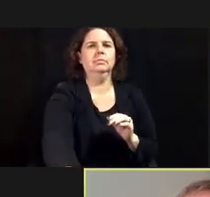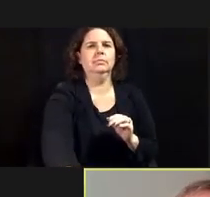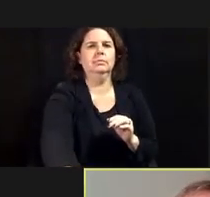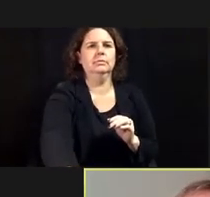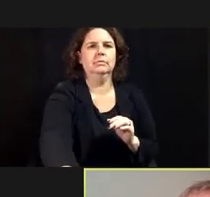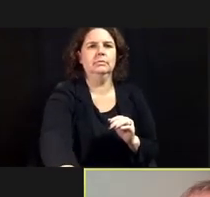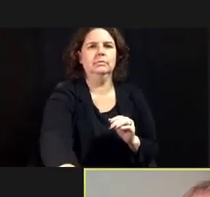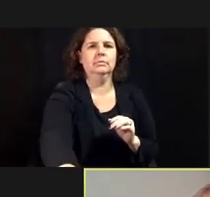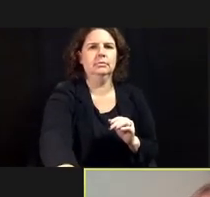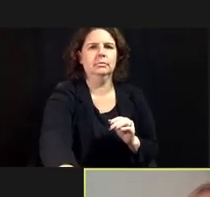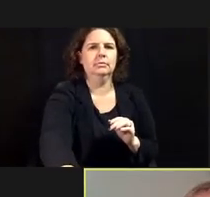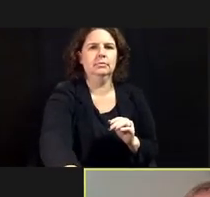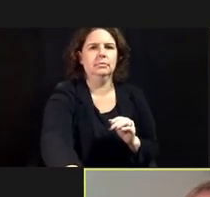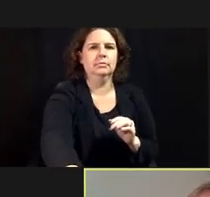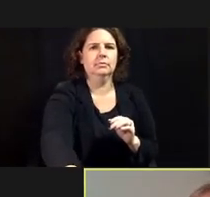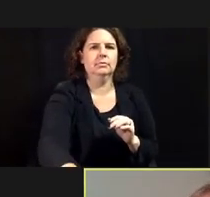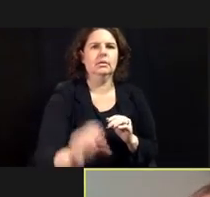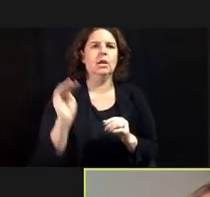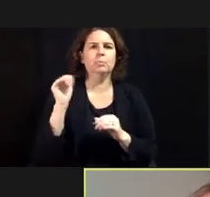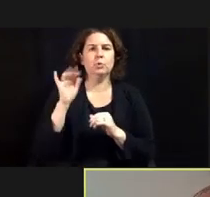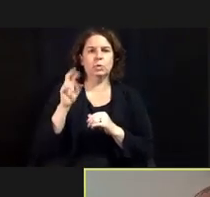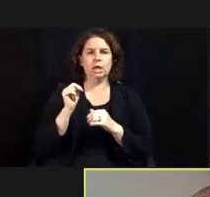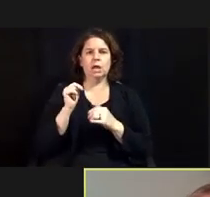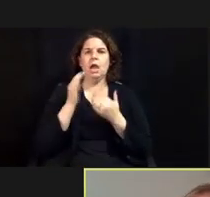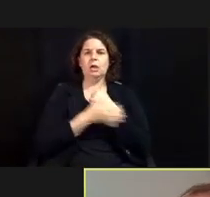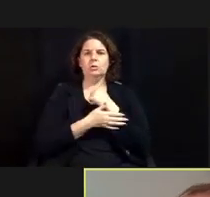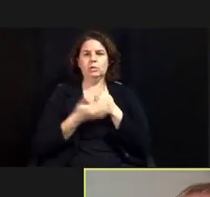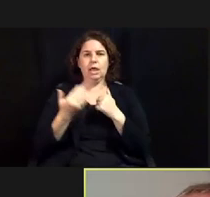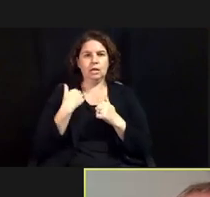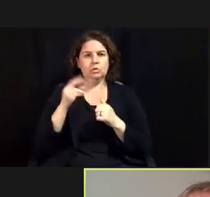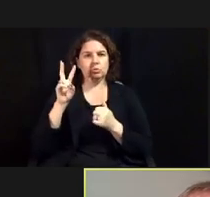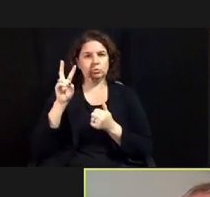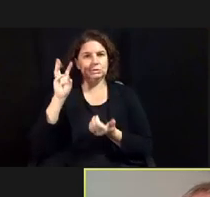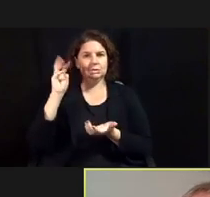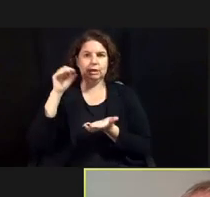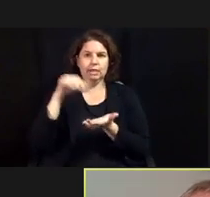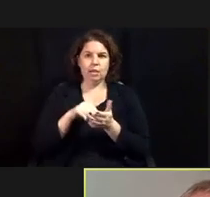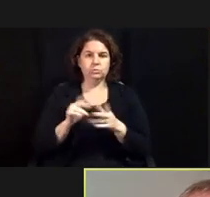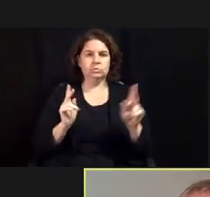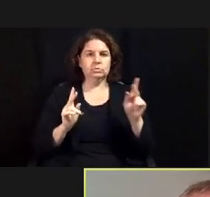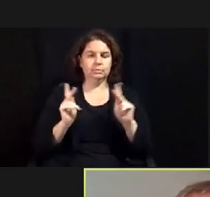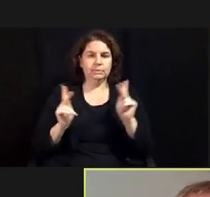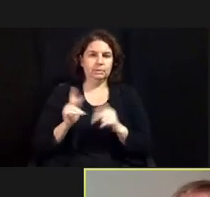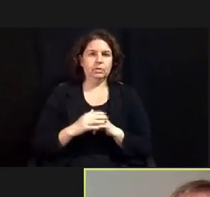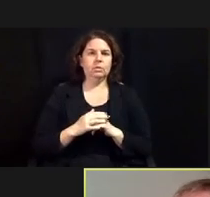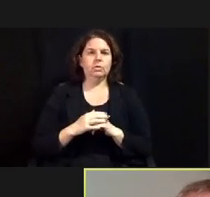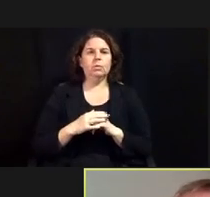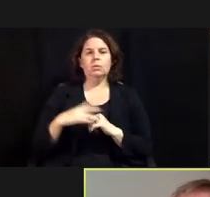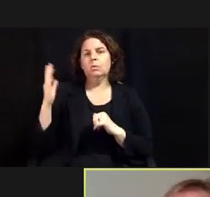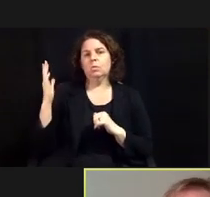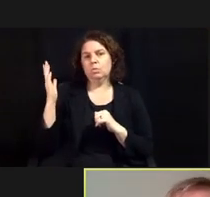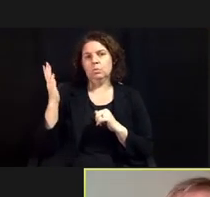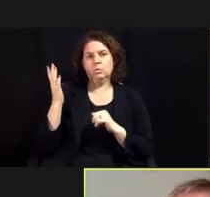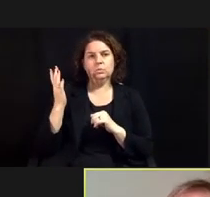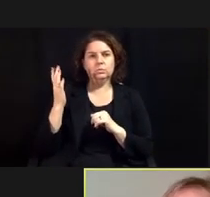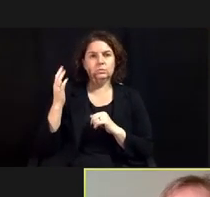260,000 residents. It's 7 cases per day per 100,000. The reason they standardize it to per 100,000 is that you can then compare counties of any